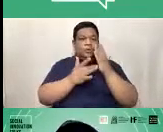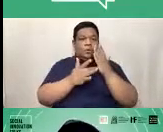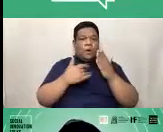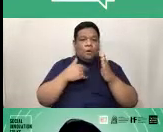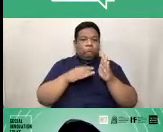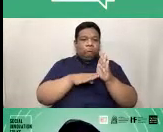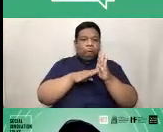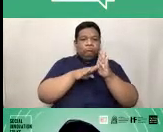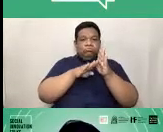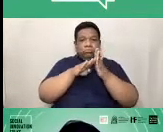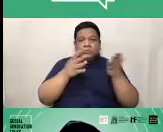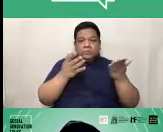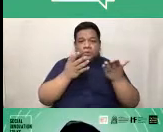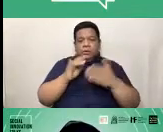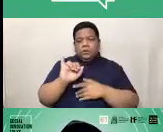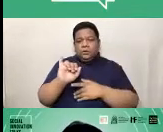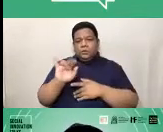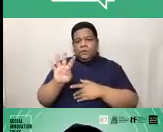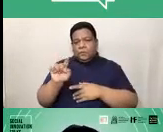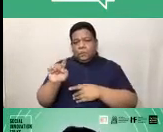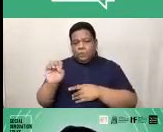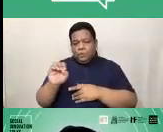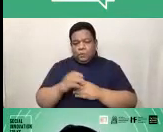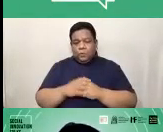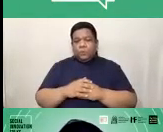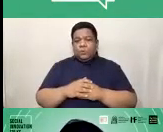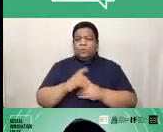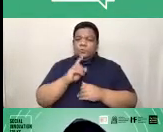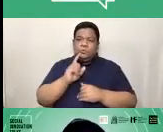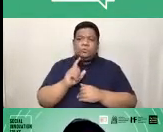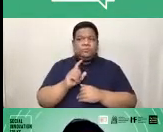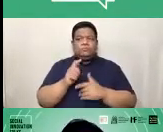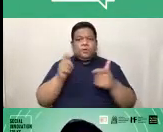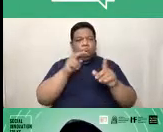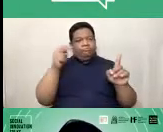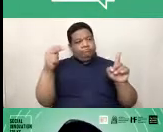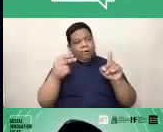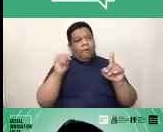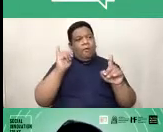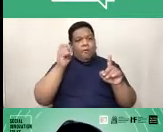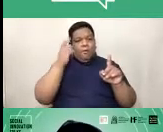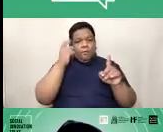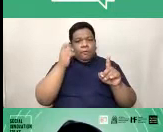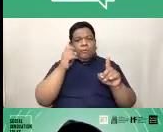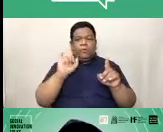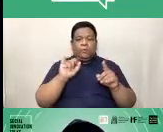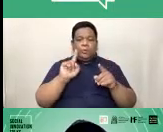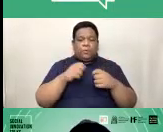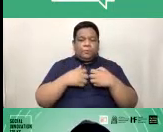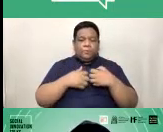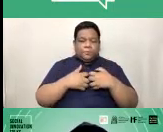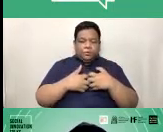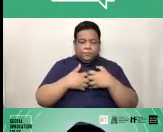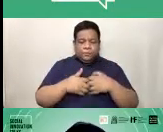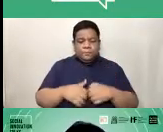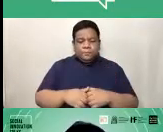in Industry 4.0. So it's a great way to get perspective and to understand these machines. Now, when